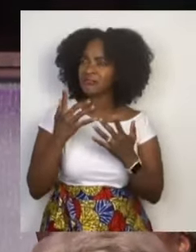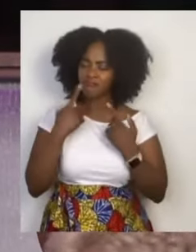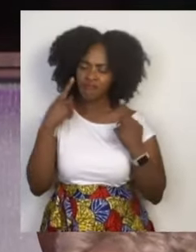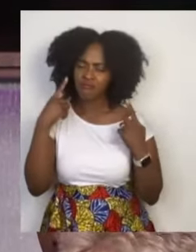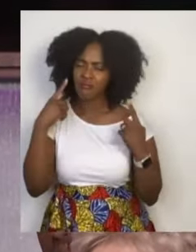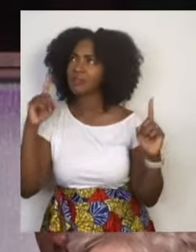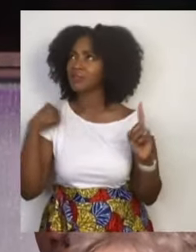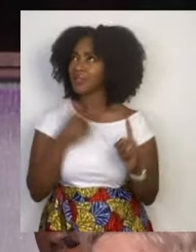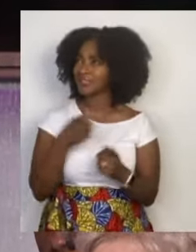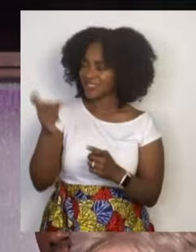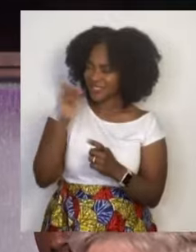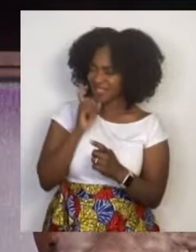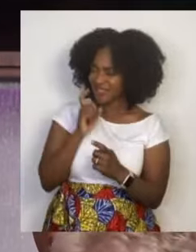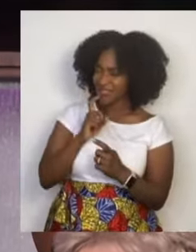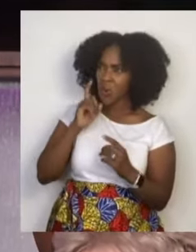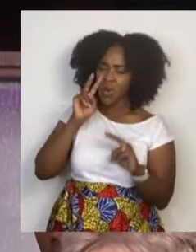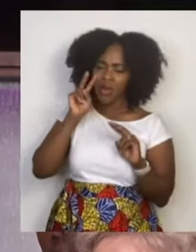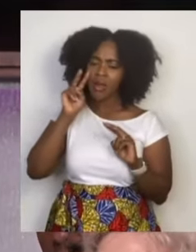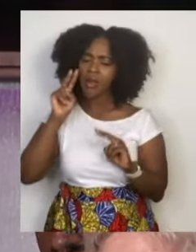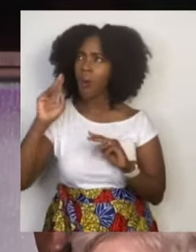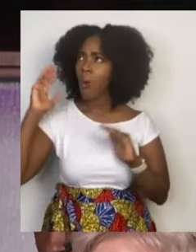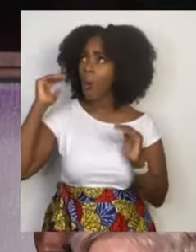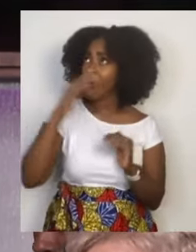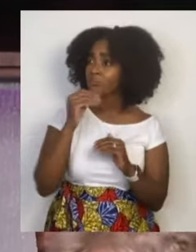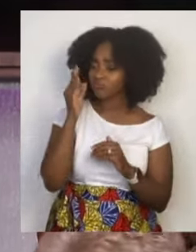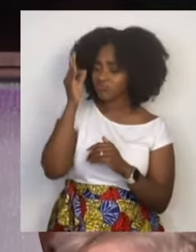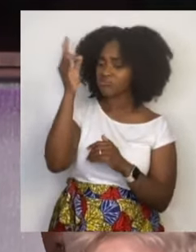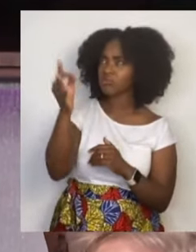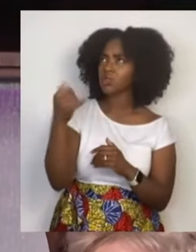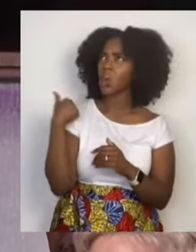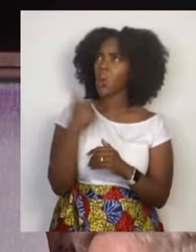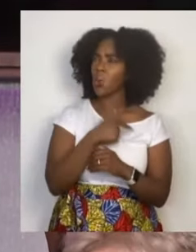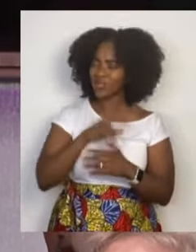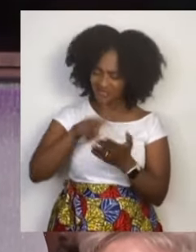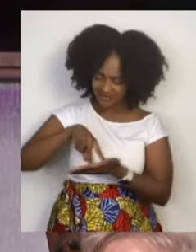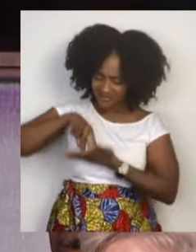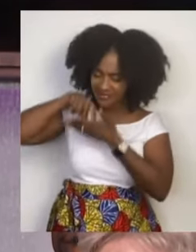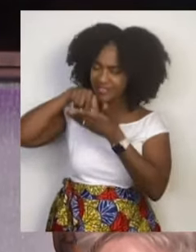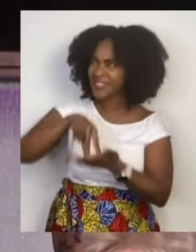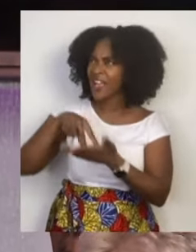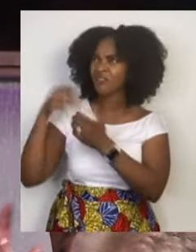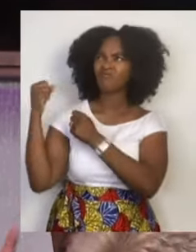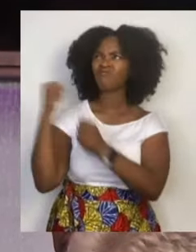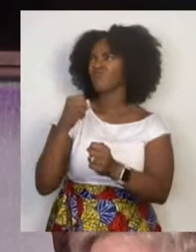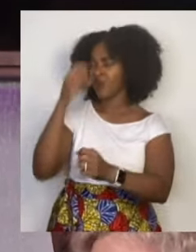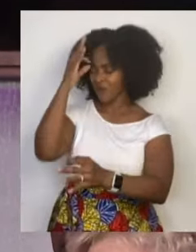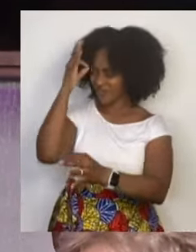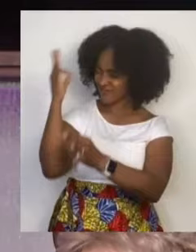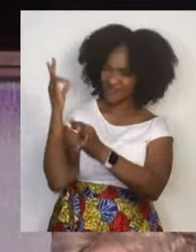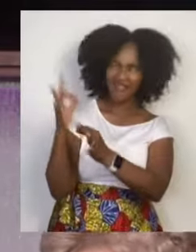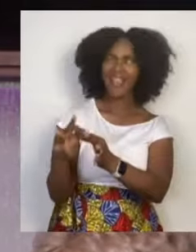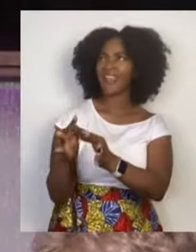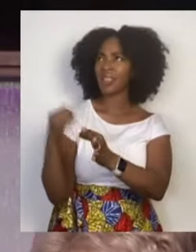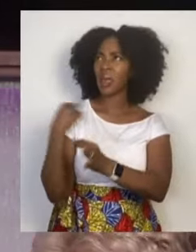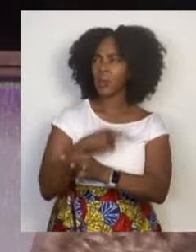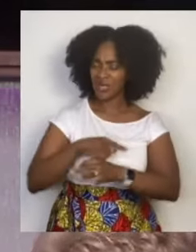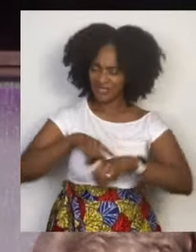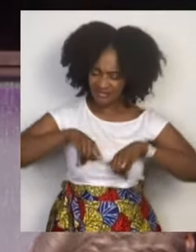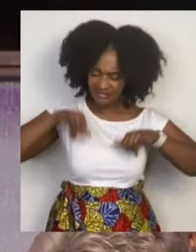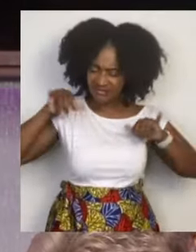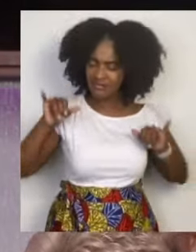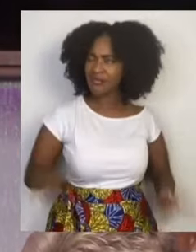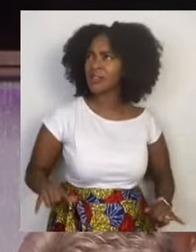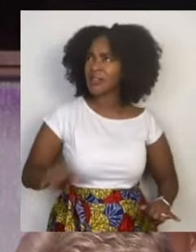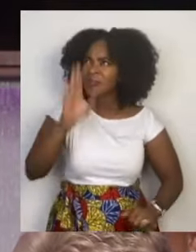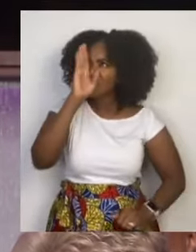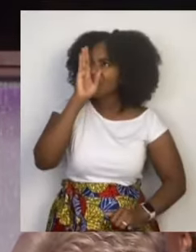So Father, we stand in faith and we stand boldly declaring you've got plans for